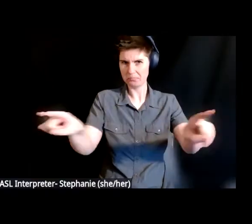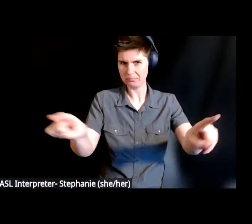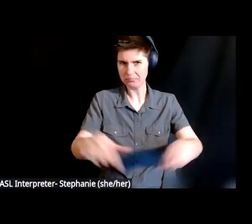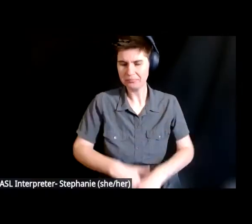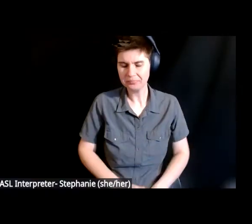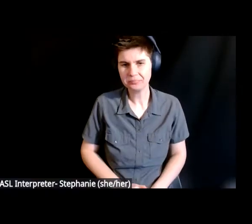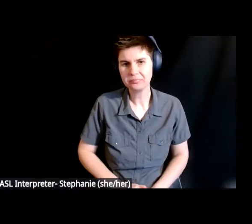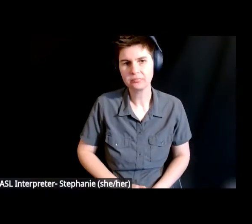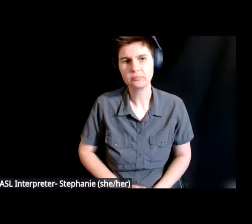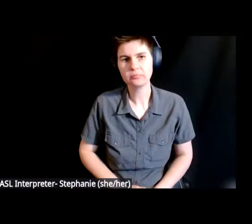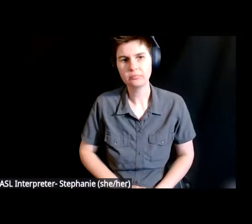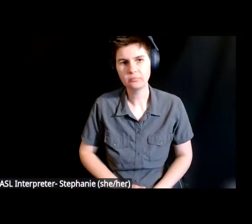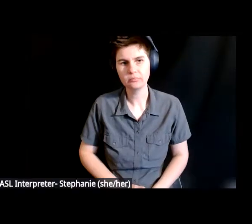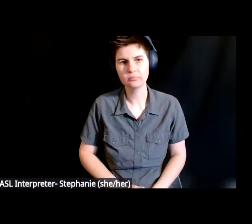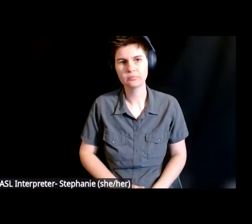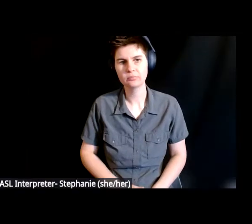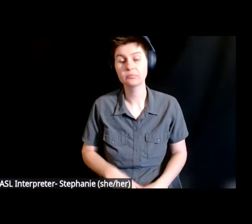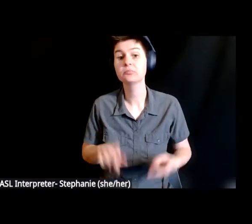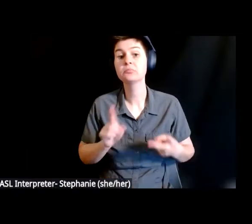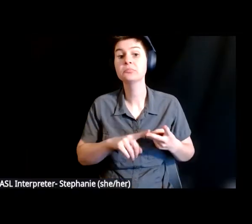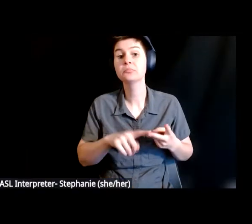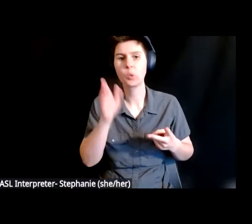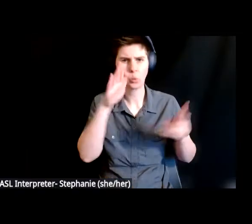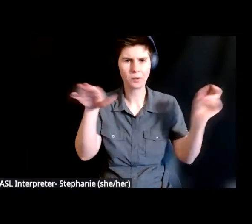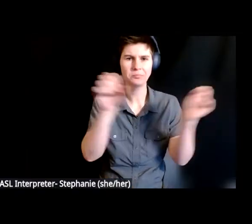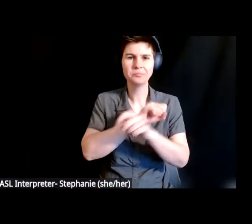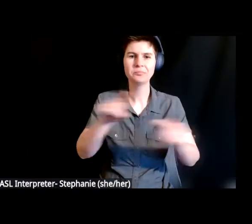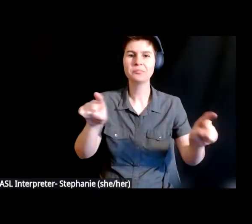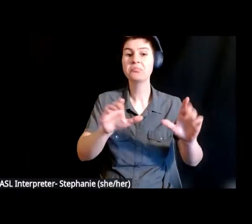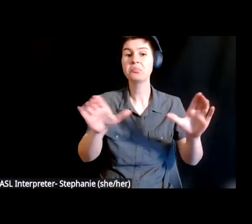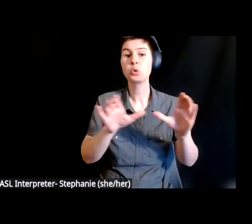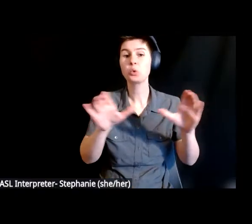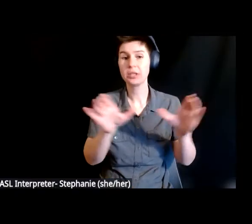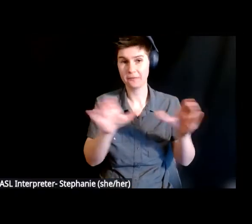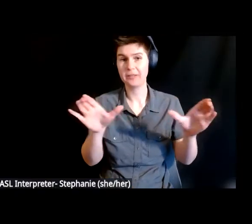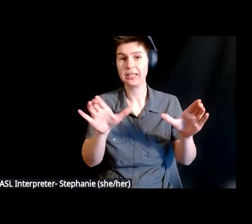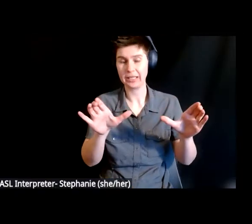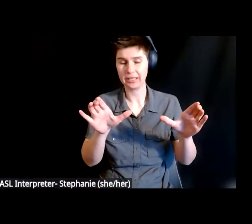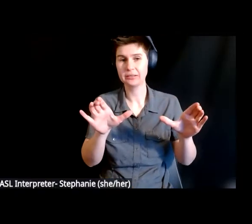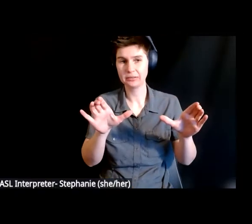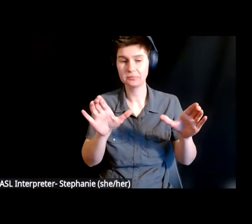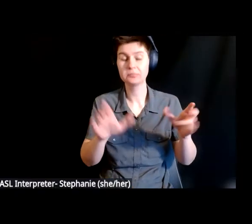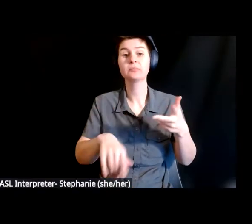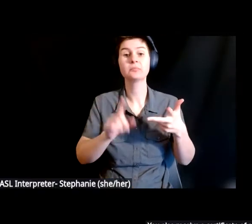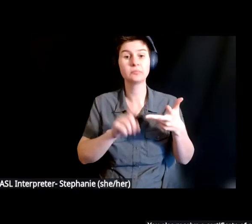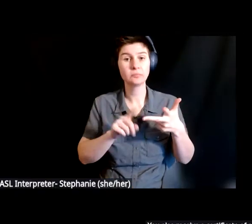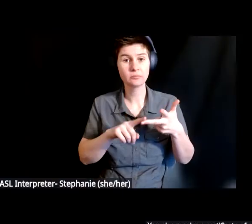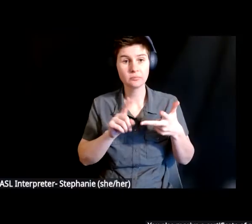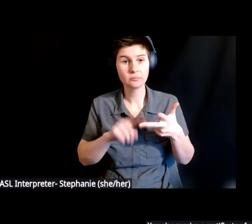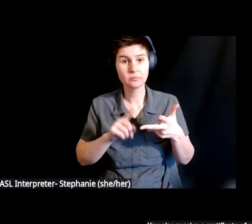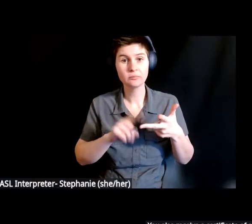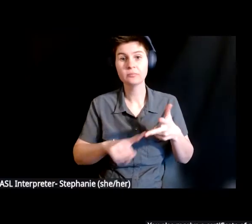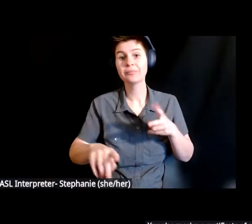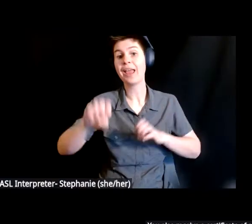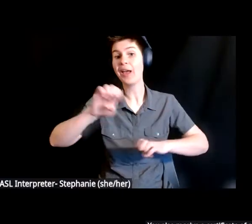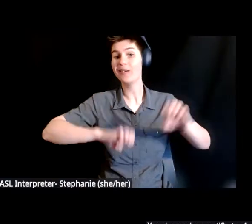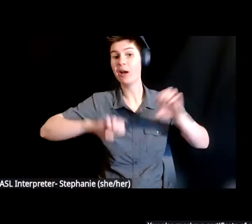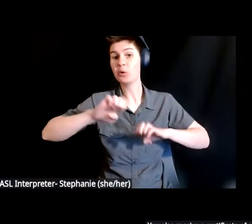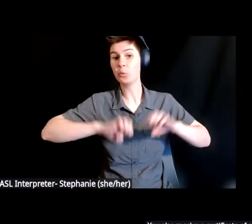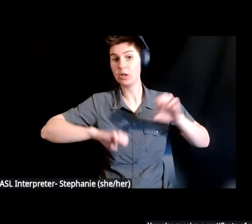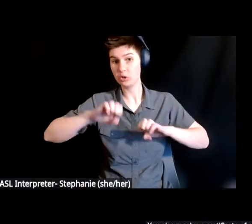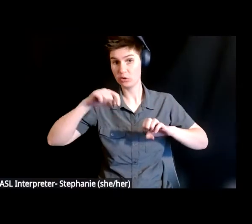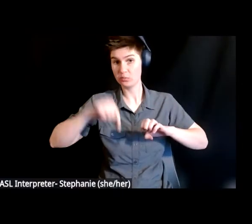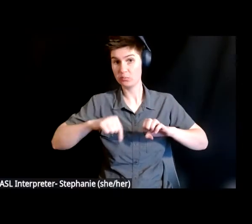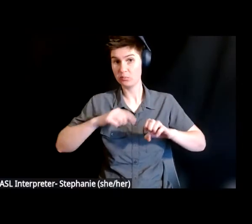You also receive a certificate of attendance for your time today and a link to the evaluation for the webinar.